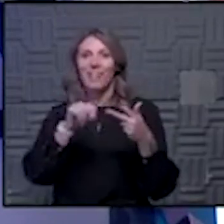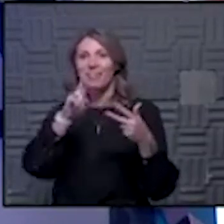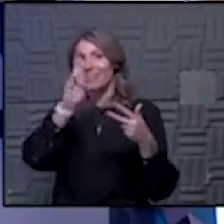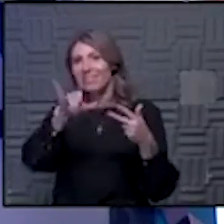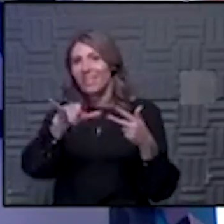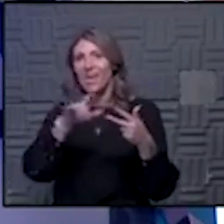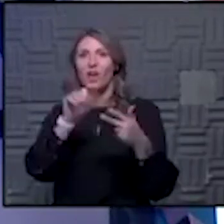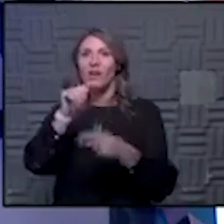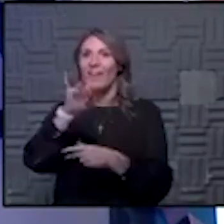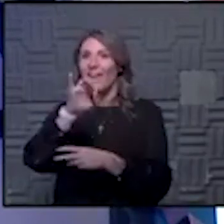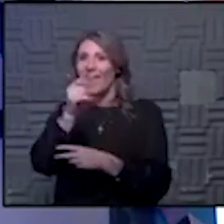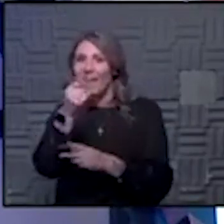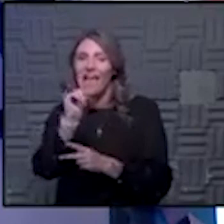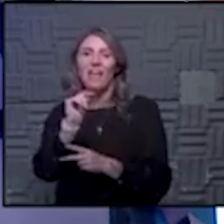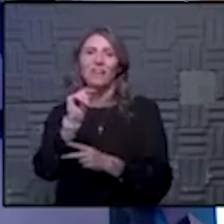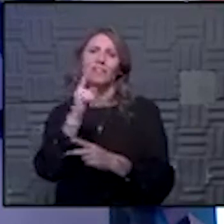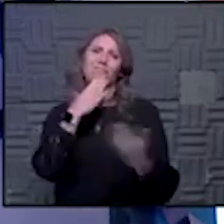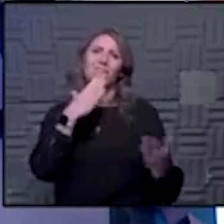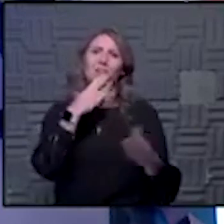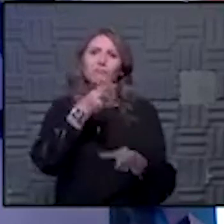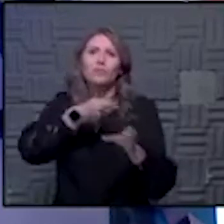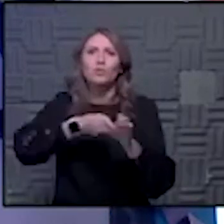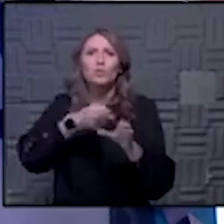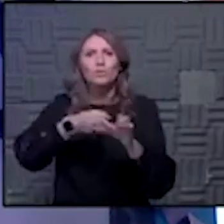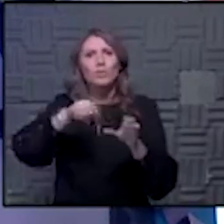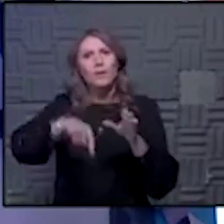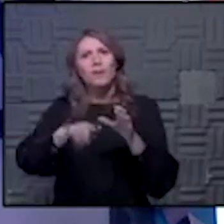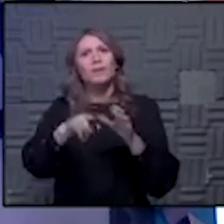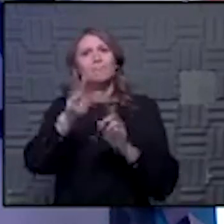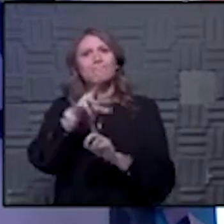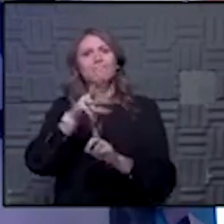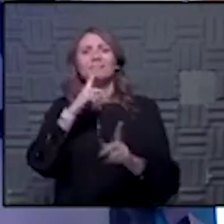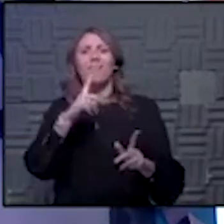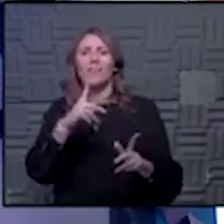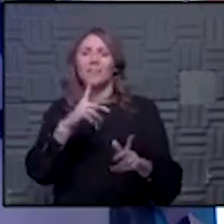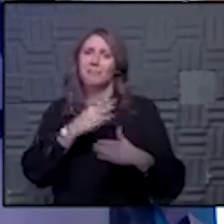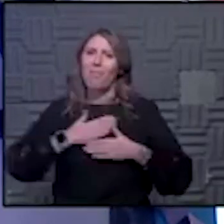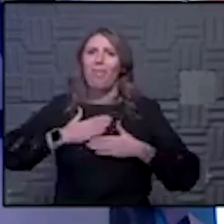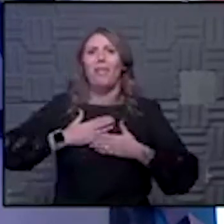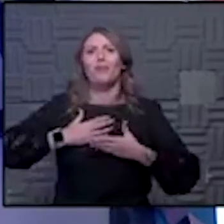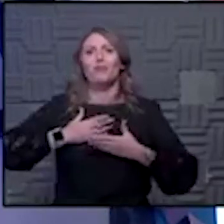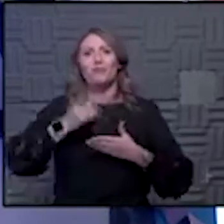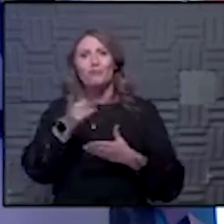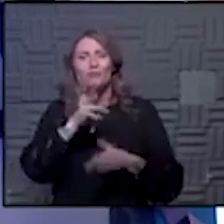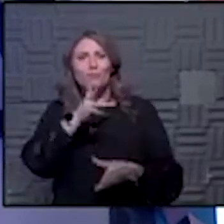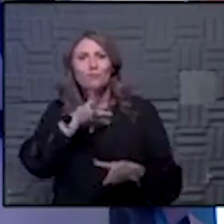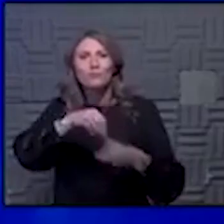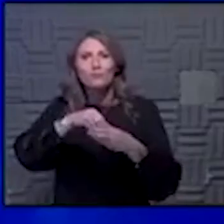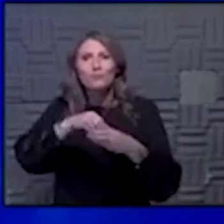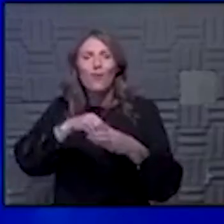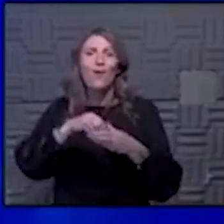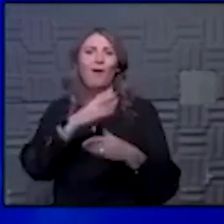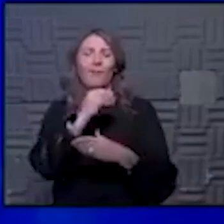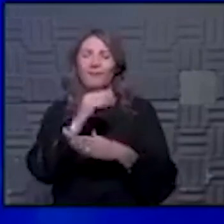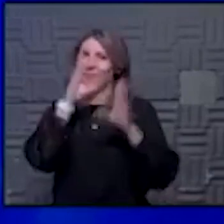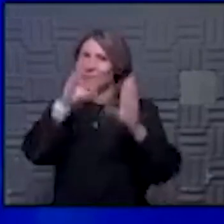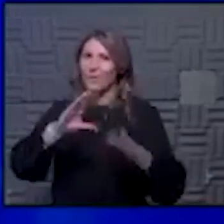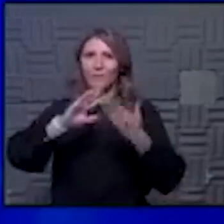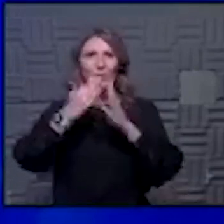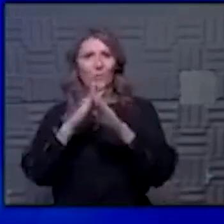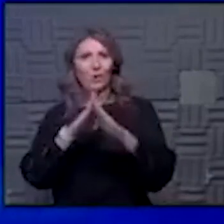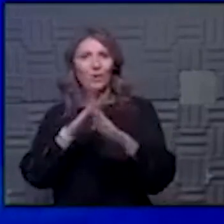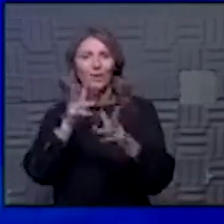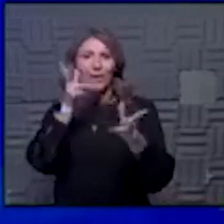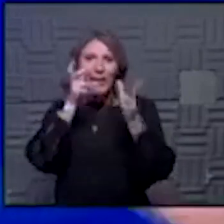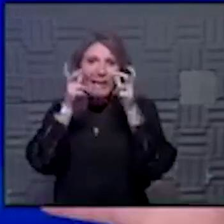Advent Shawnee Mission. Thank you all for joining our call today. It is always a pleasure to have you on. I think it's great for our community to hear from this and